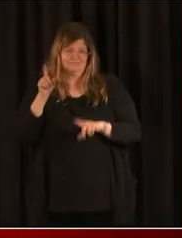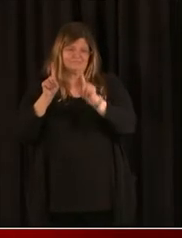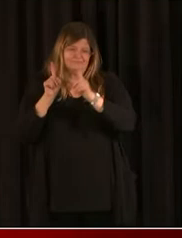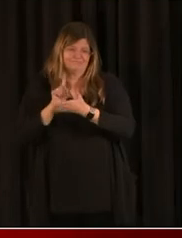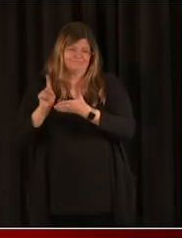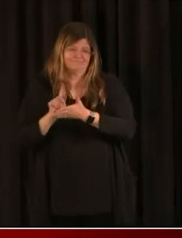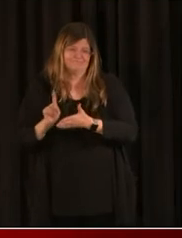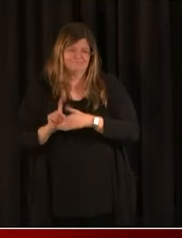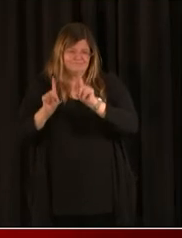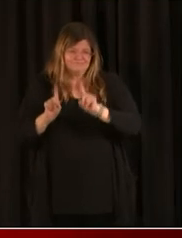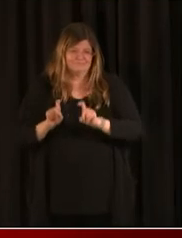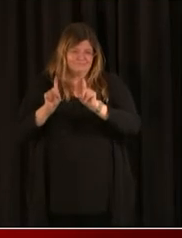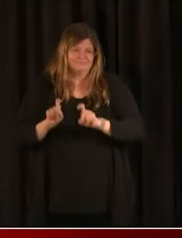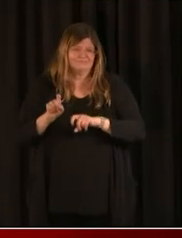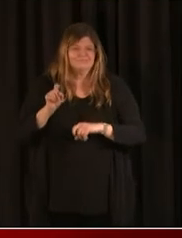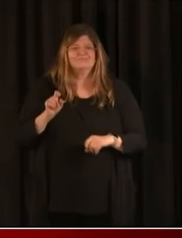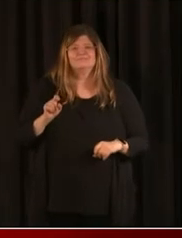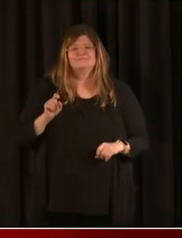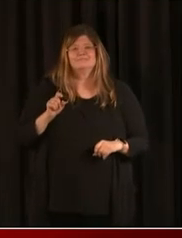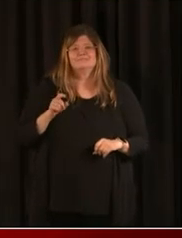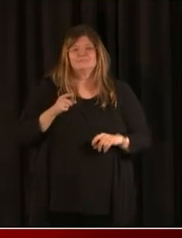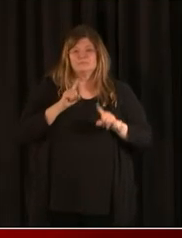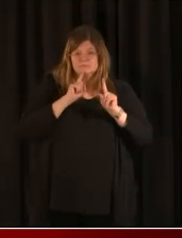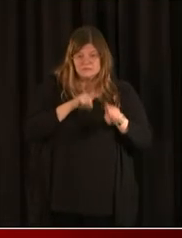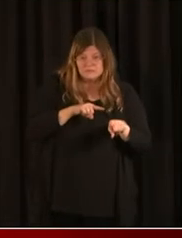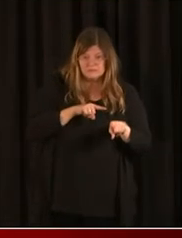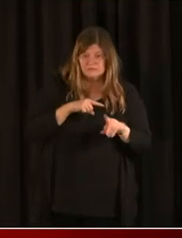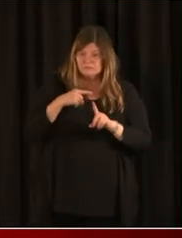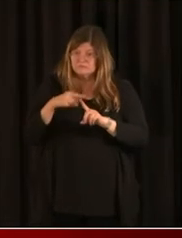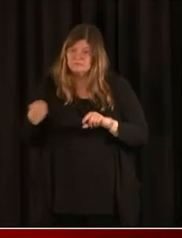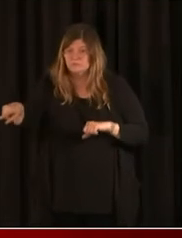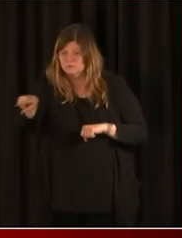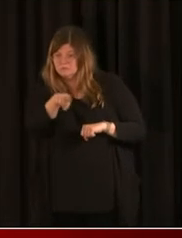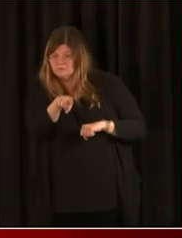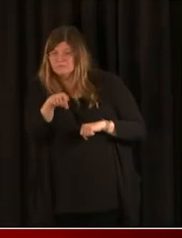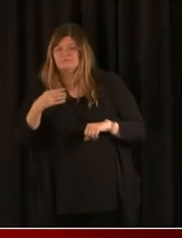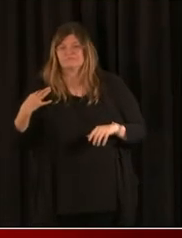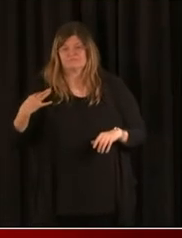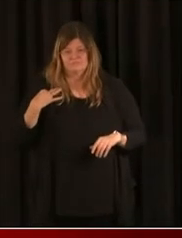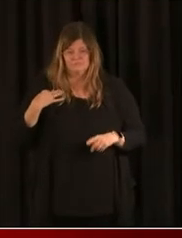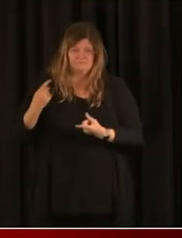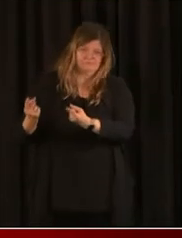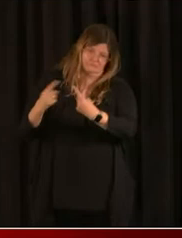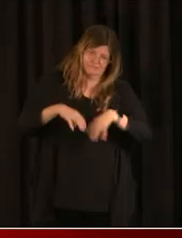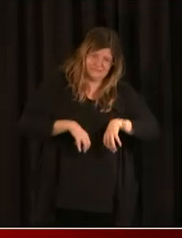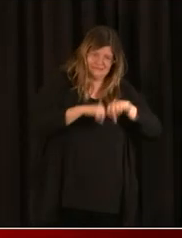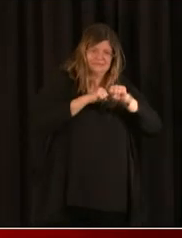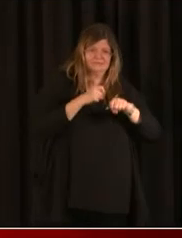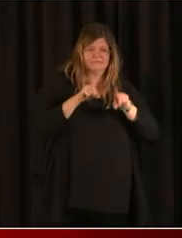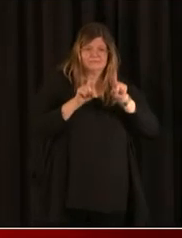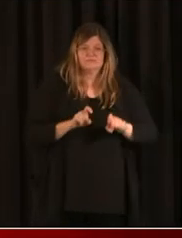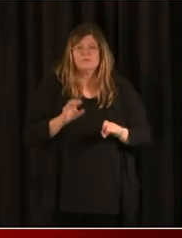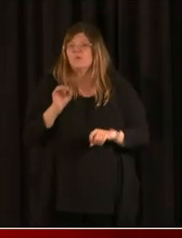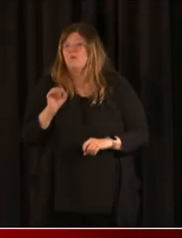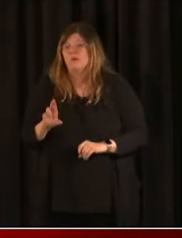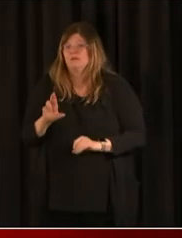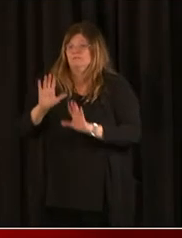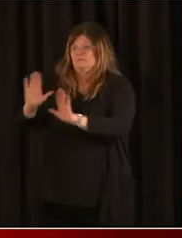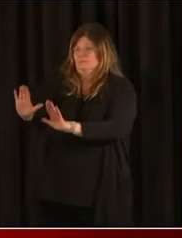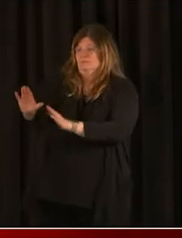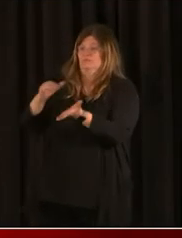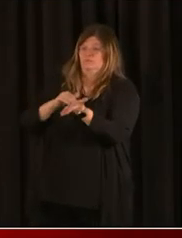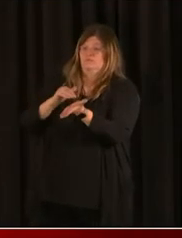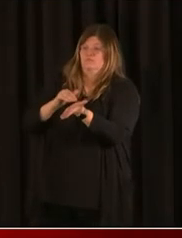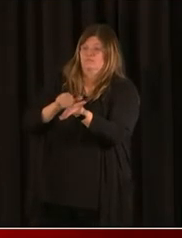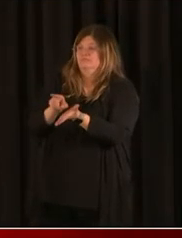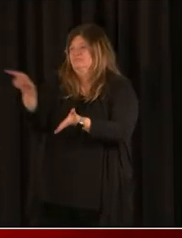reported, we also notify close contacts so that they know who needs to be quarantined, and we